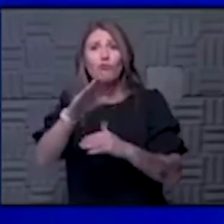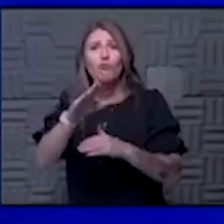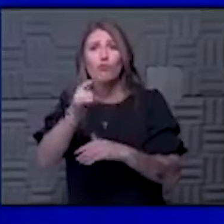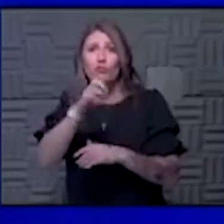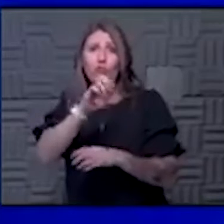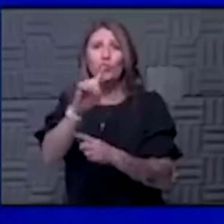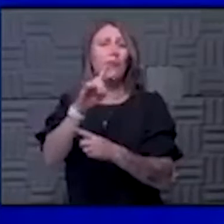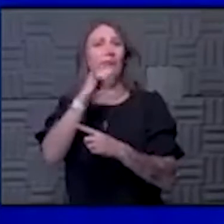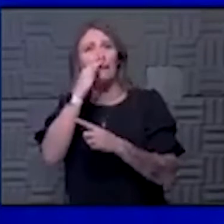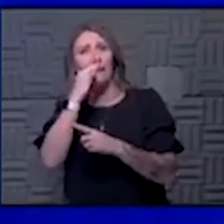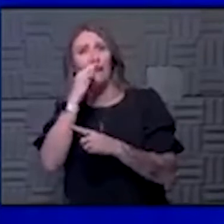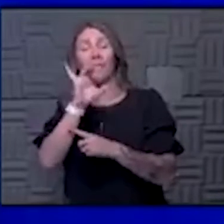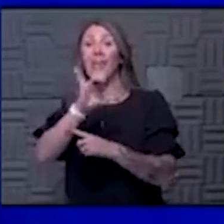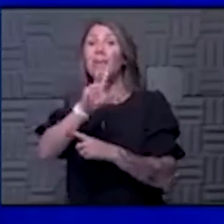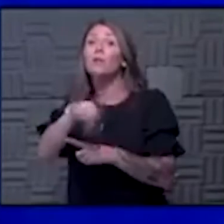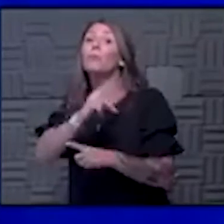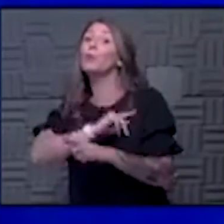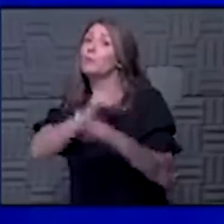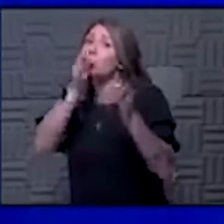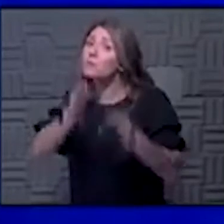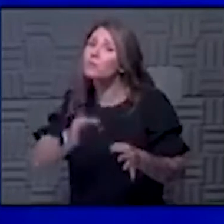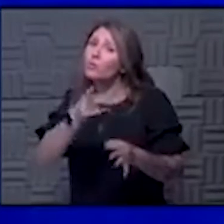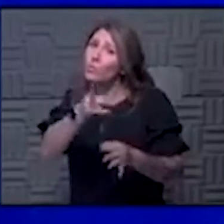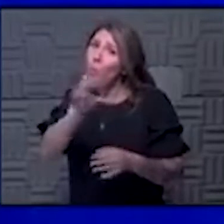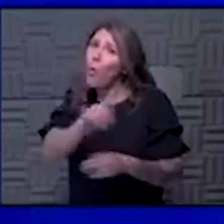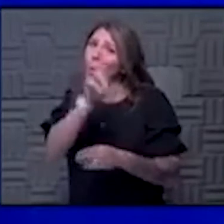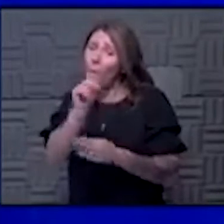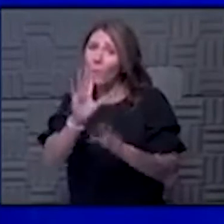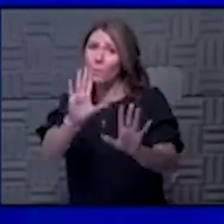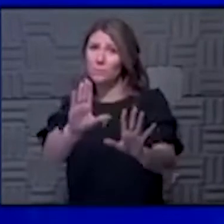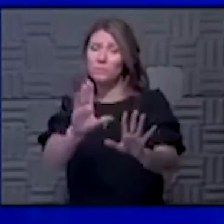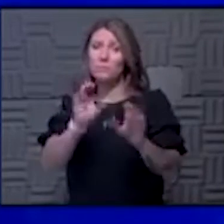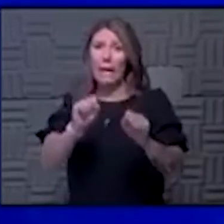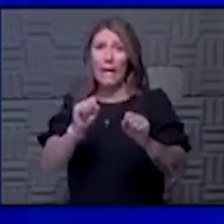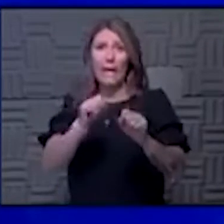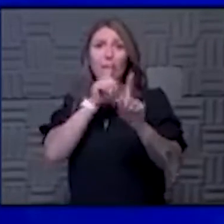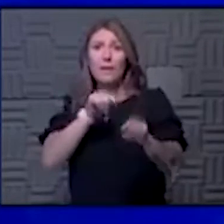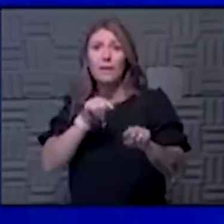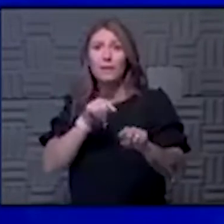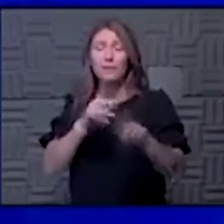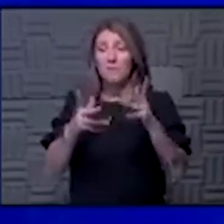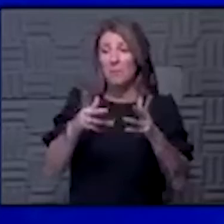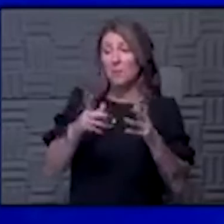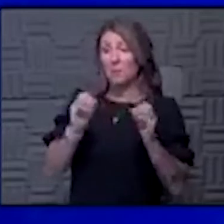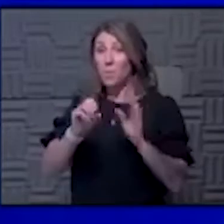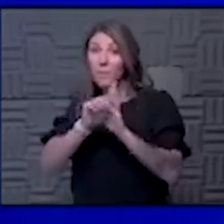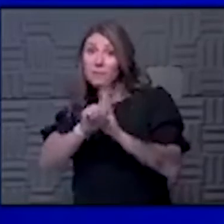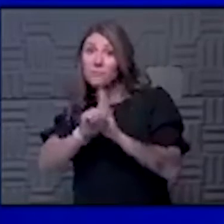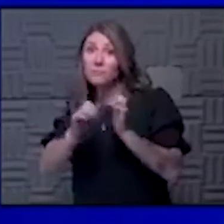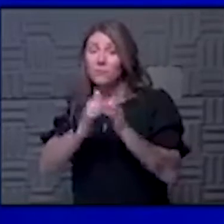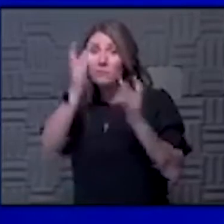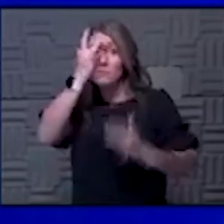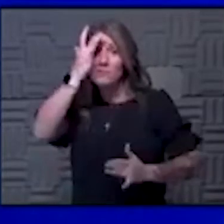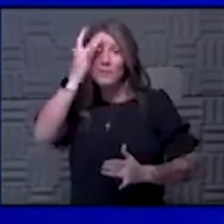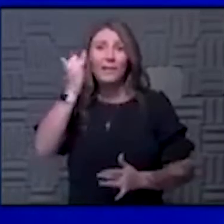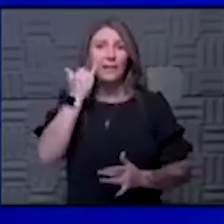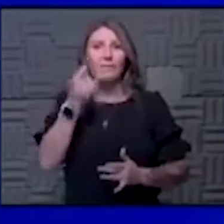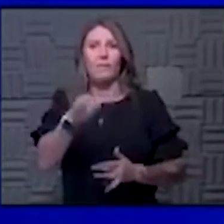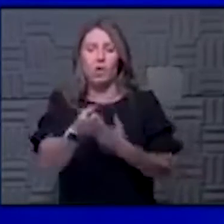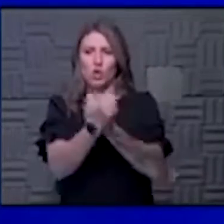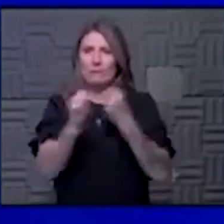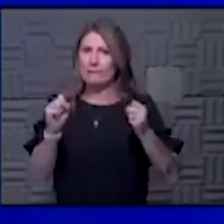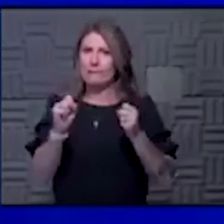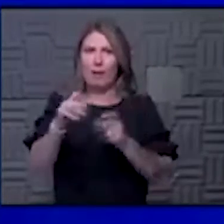that only you can answer. Remember that 3-year-olds are often asymptomatic with the disease. You may not know it. If that child's in a really safe bubble